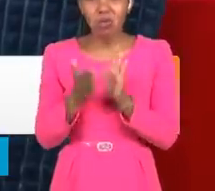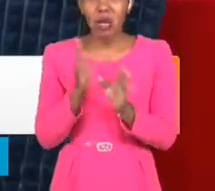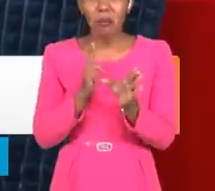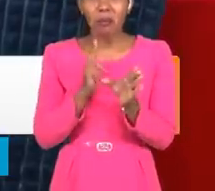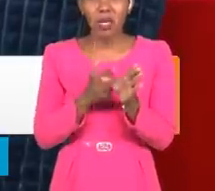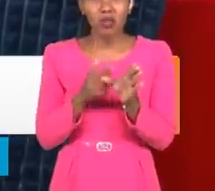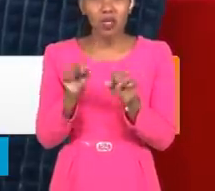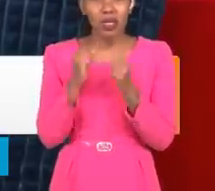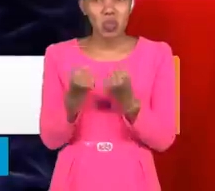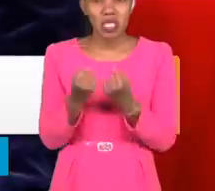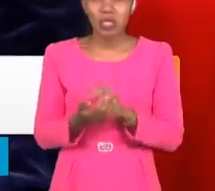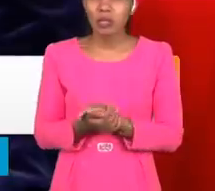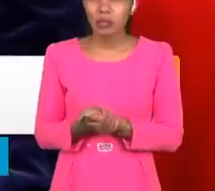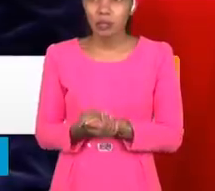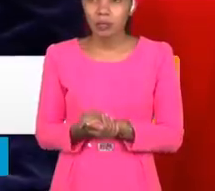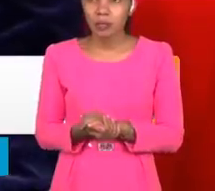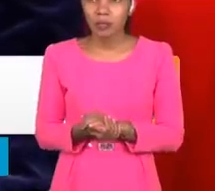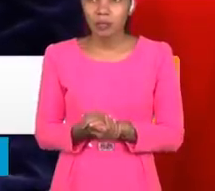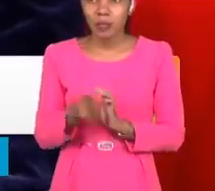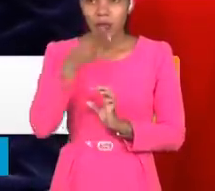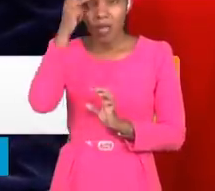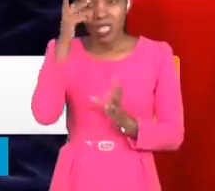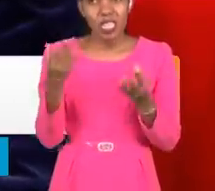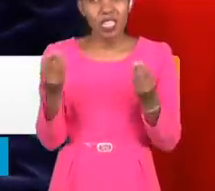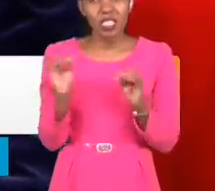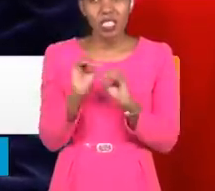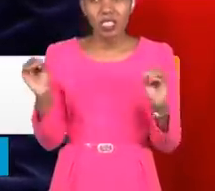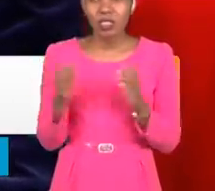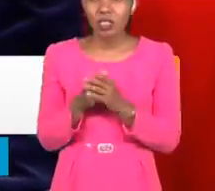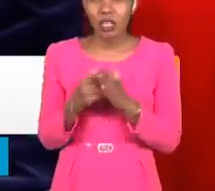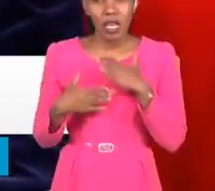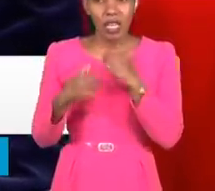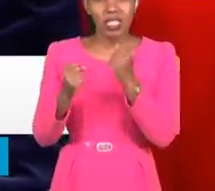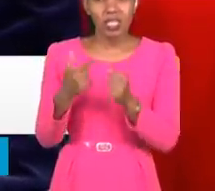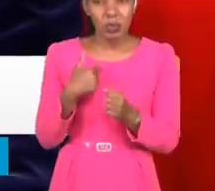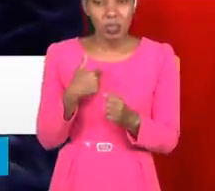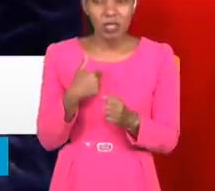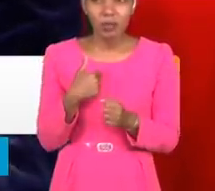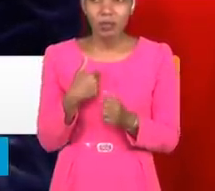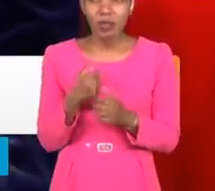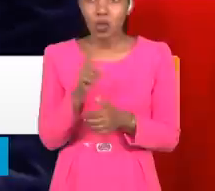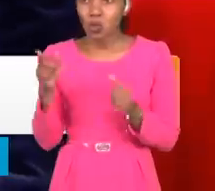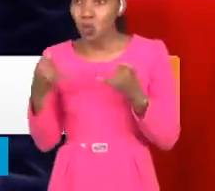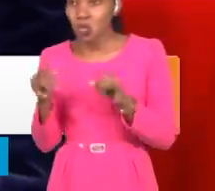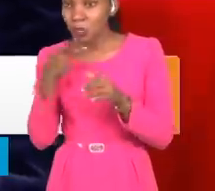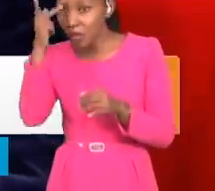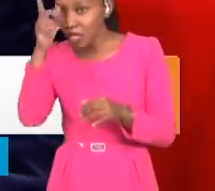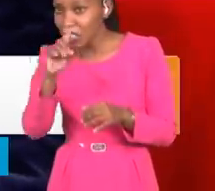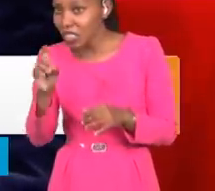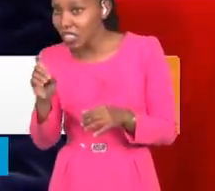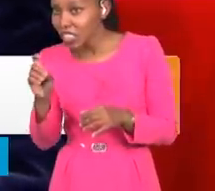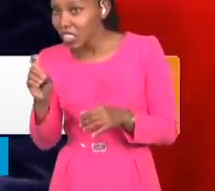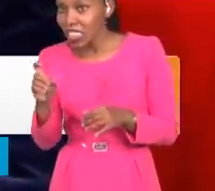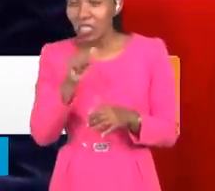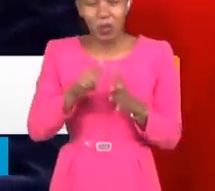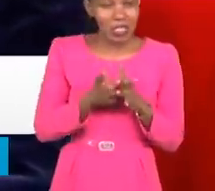stop. Wow. Mm. Yes. Parenting is not easy. Difficult. And trust me. Have you tried? Let's not even go